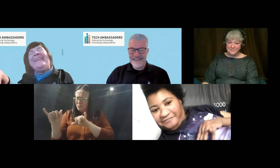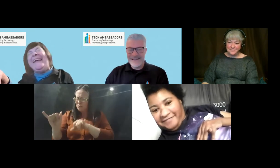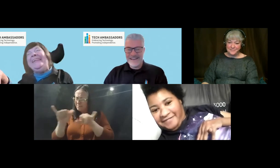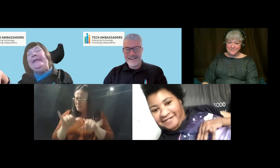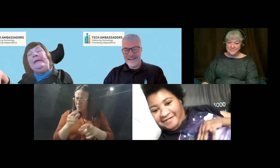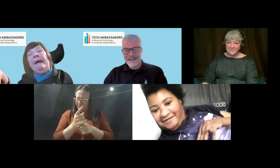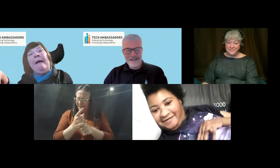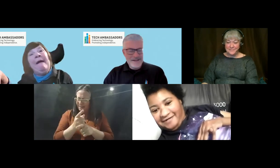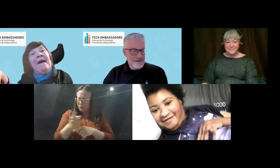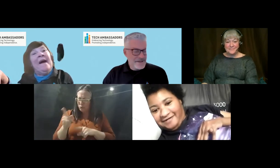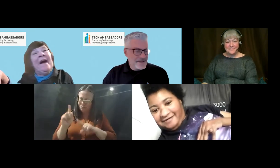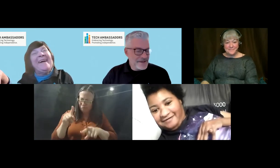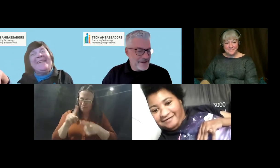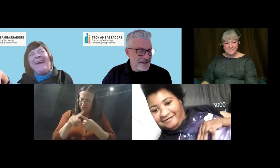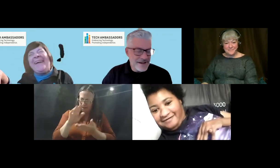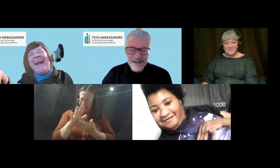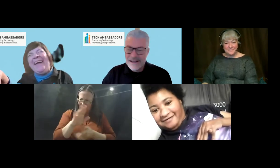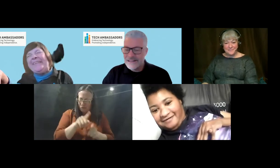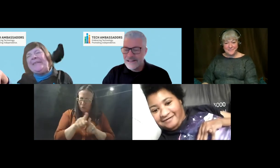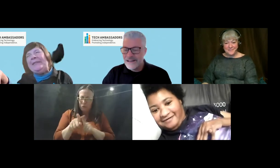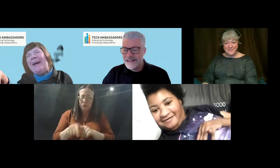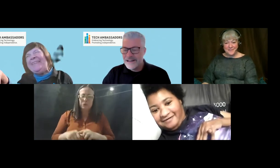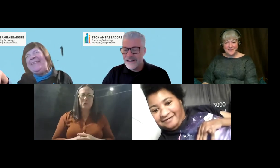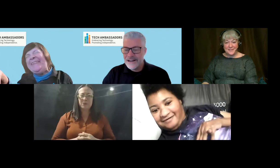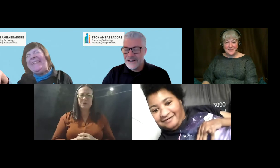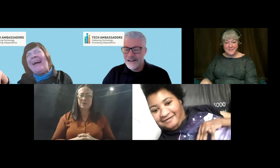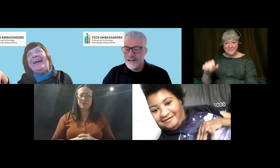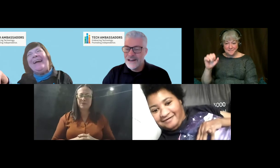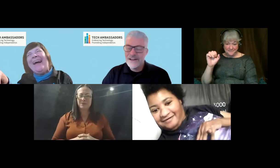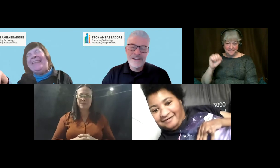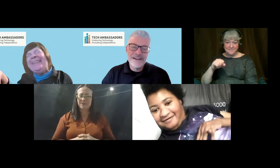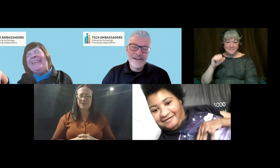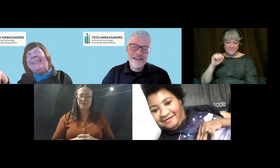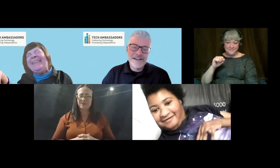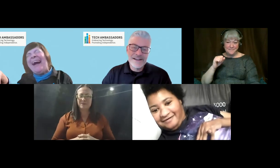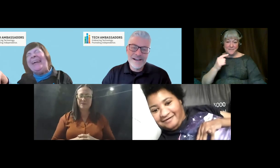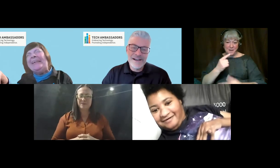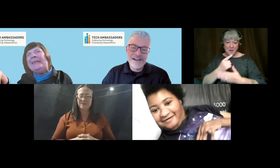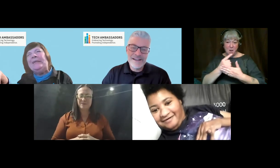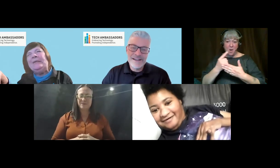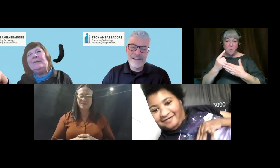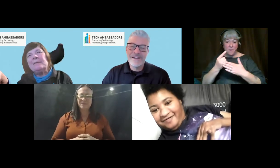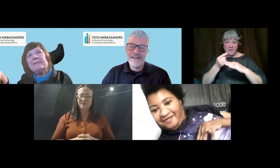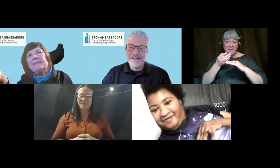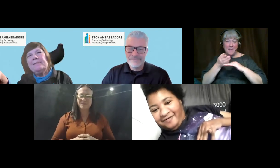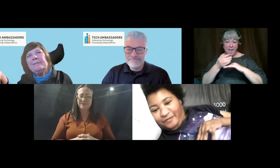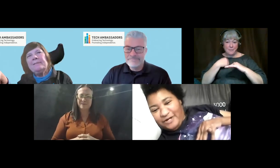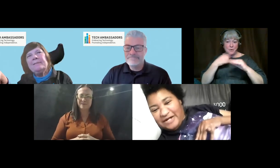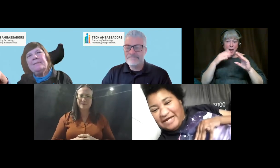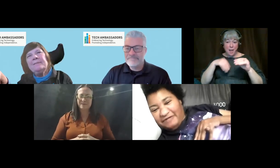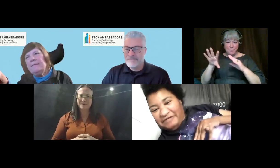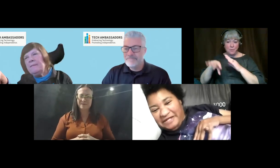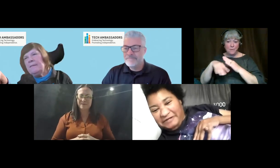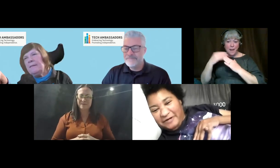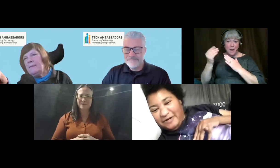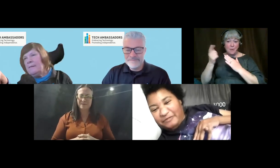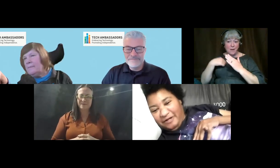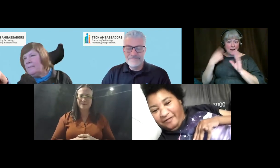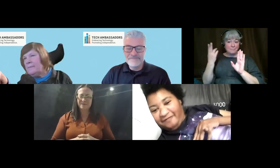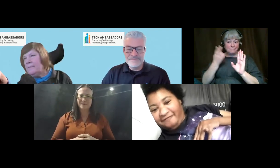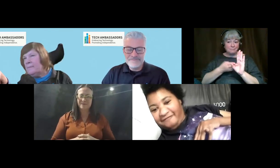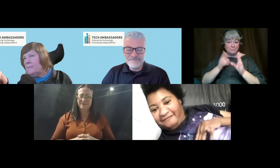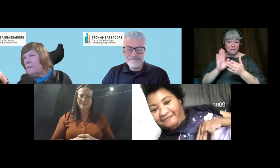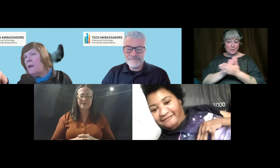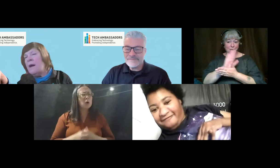week later, a week after I moved out, I was in college. What college did you go